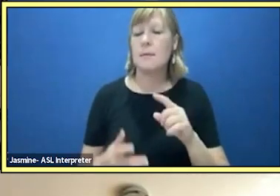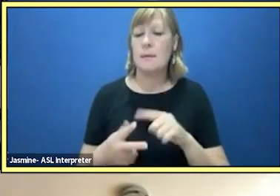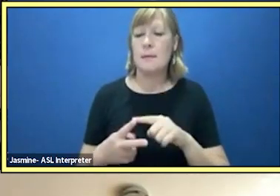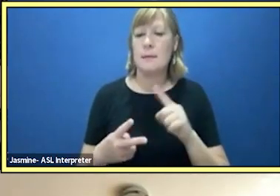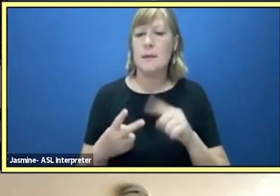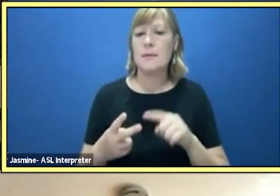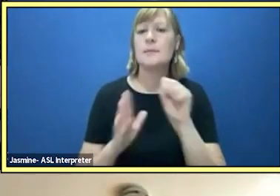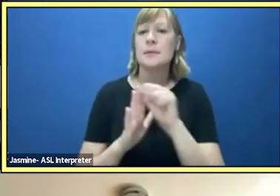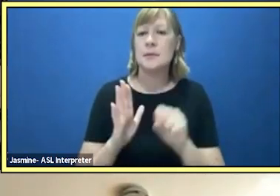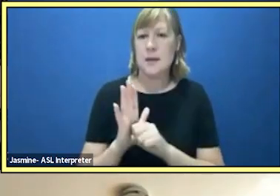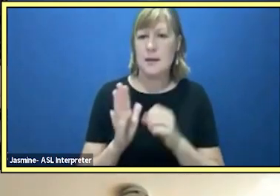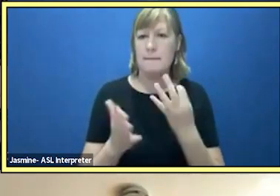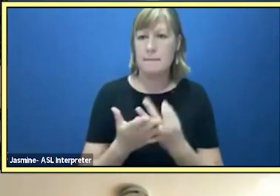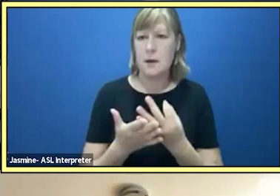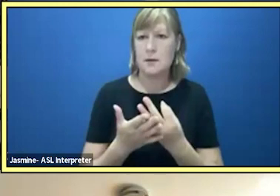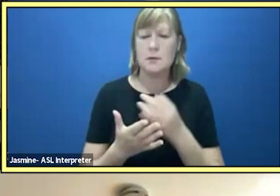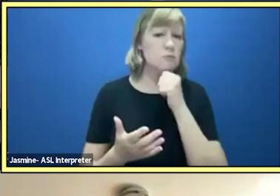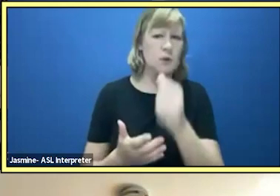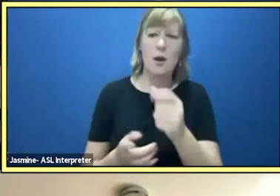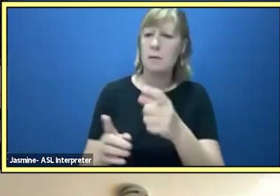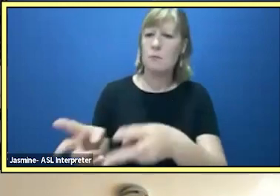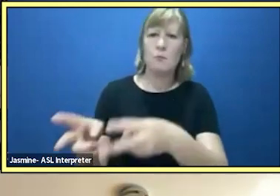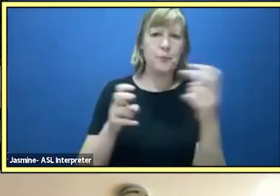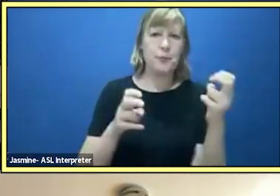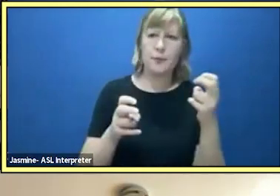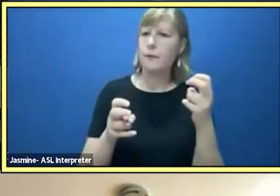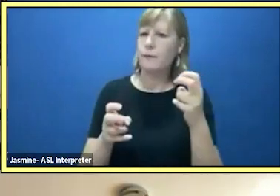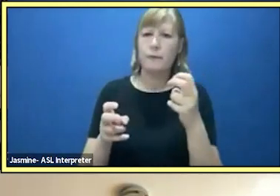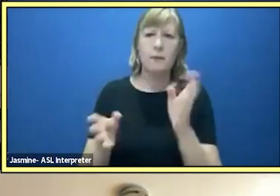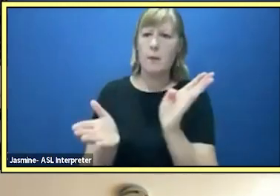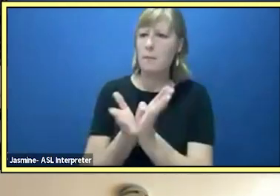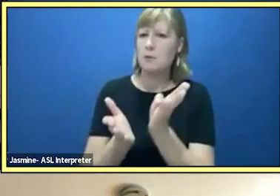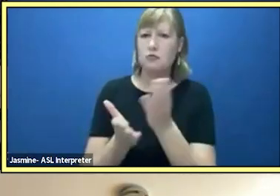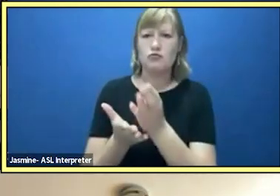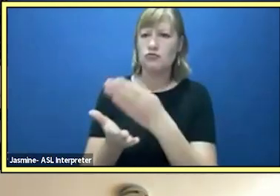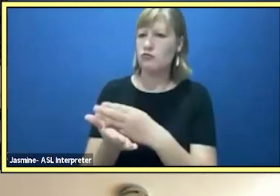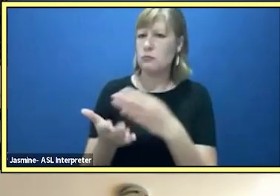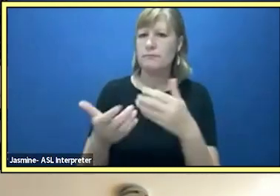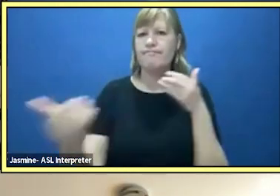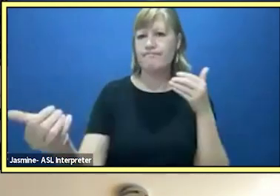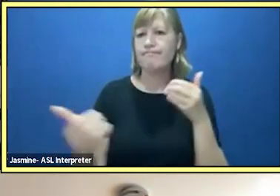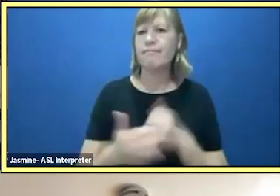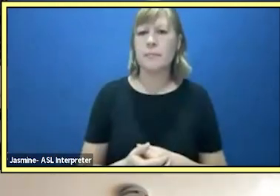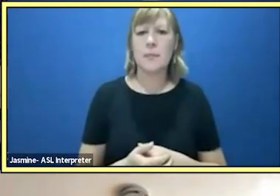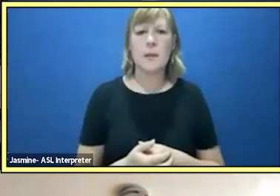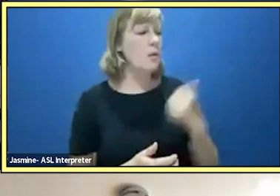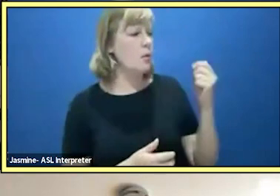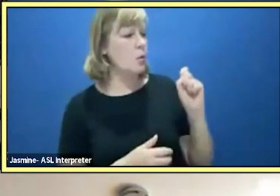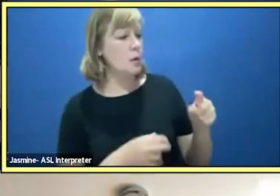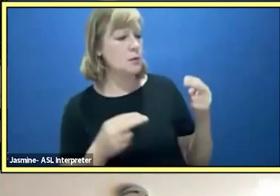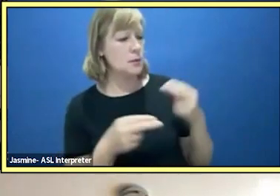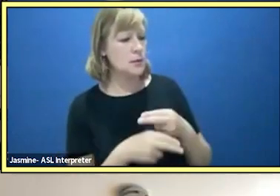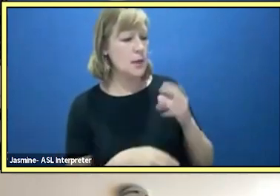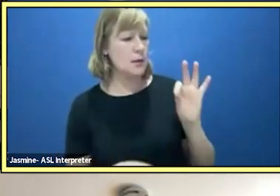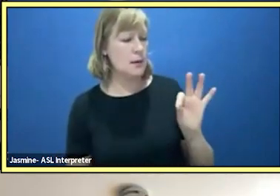that. Okay. And the related question I had is slide 9 reference picking out your services before you even